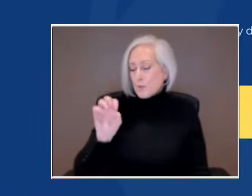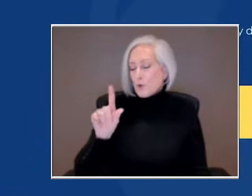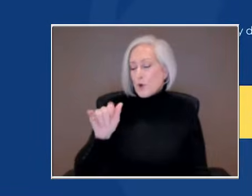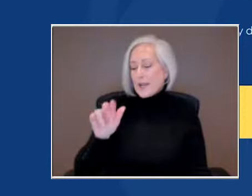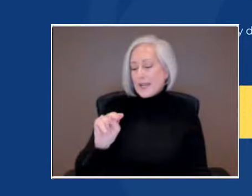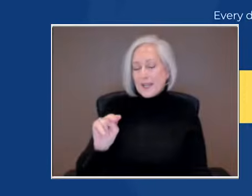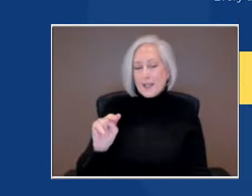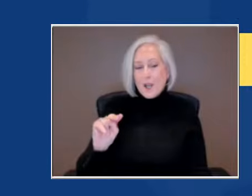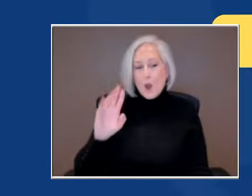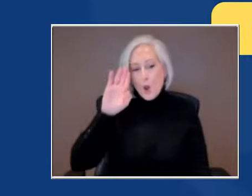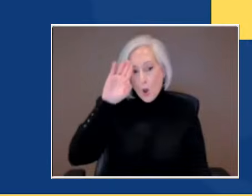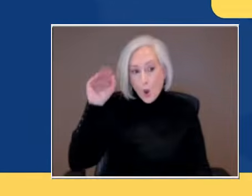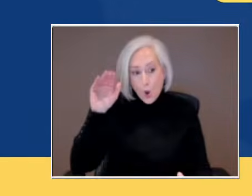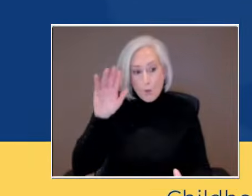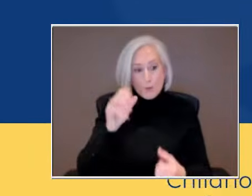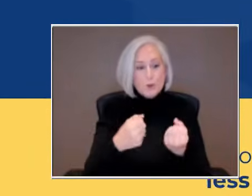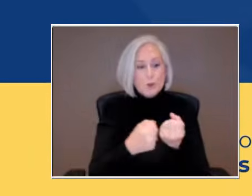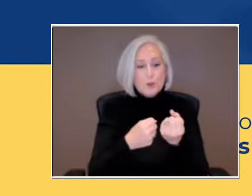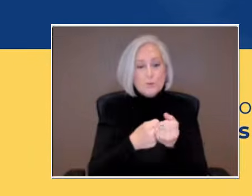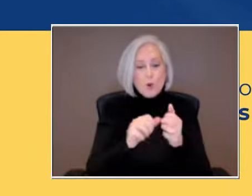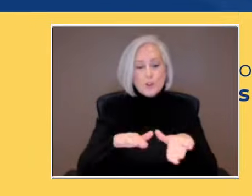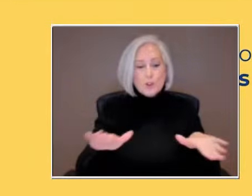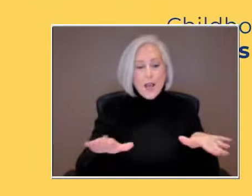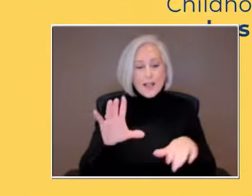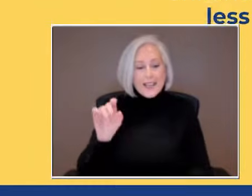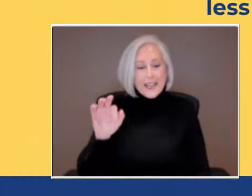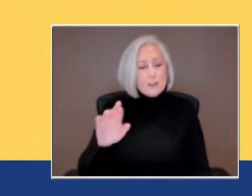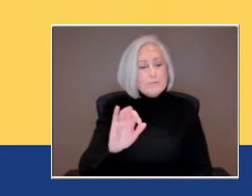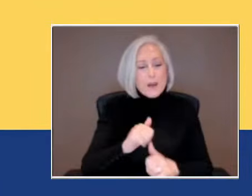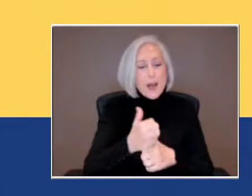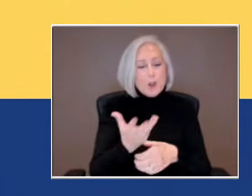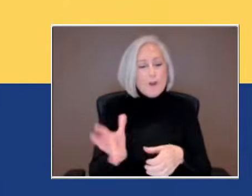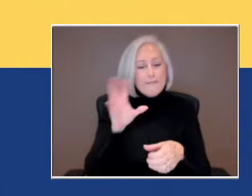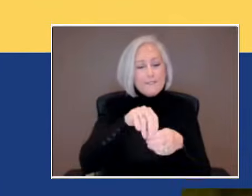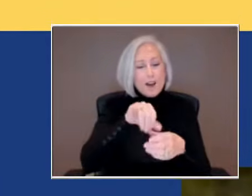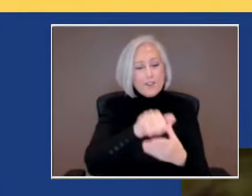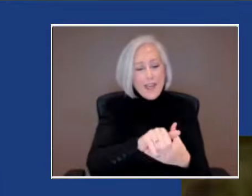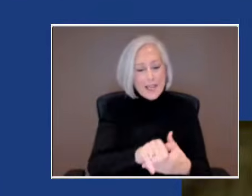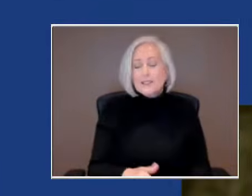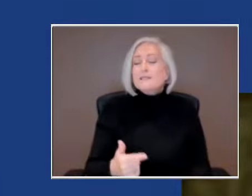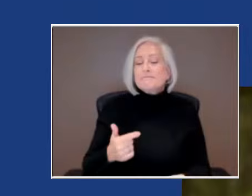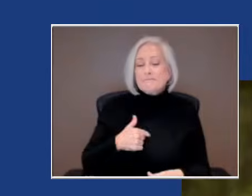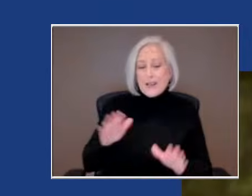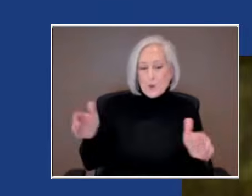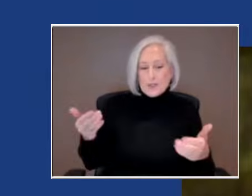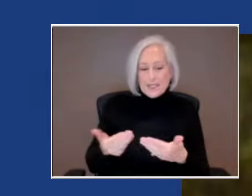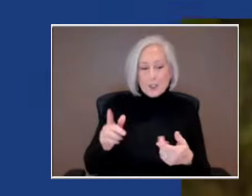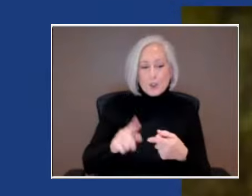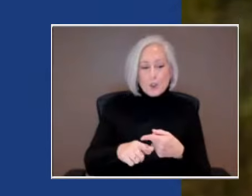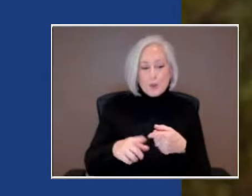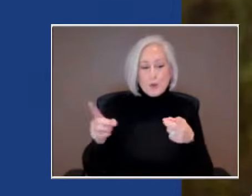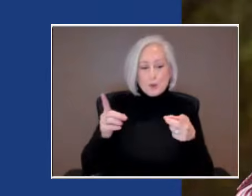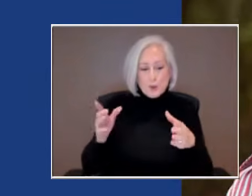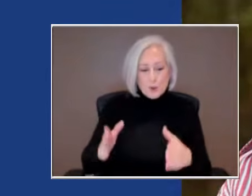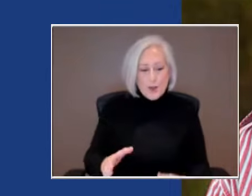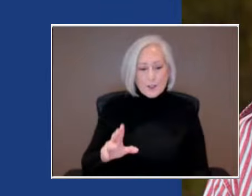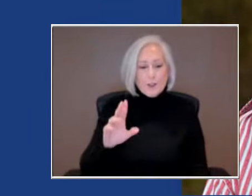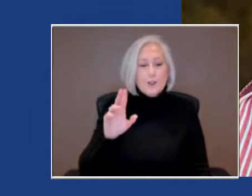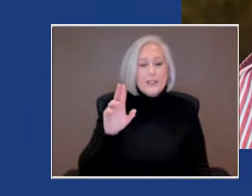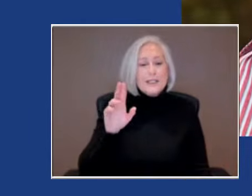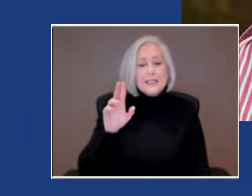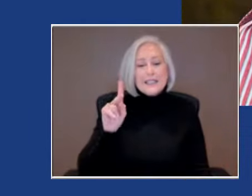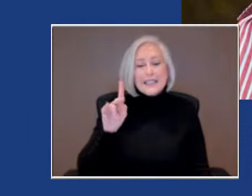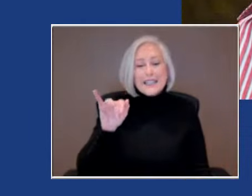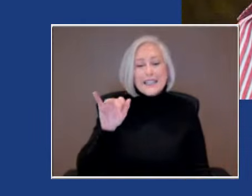support childhood cancer. How did you get involved with Braden's Hope? So I got introduced to one of their directors, Kim Stanley, through a